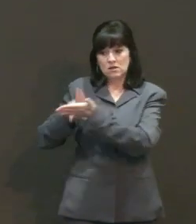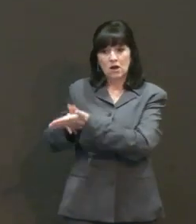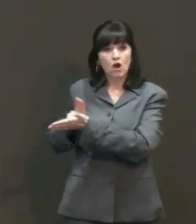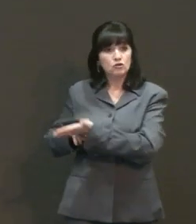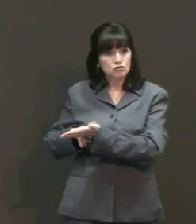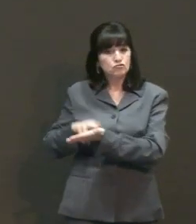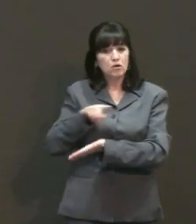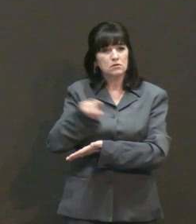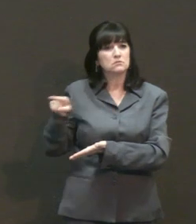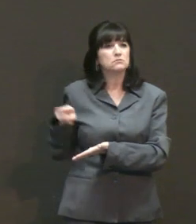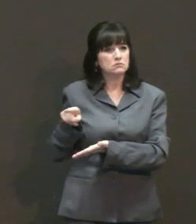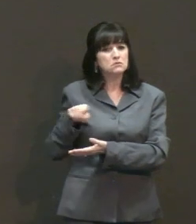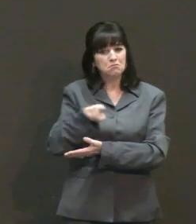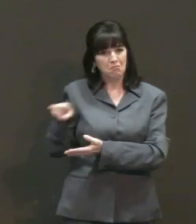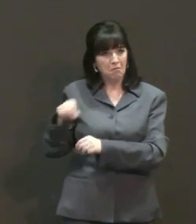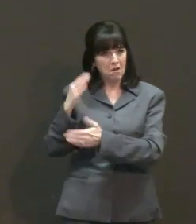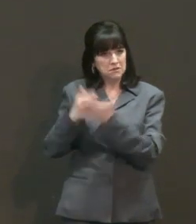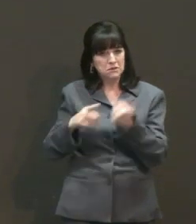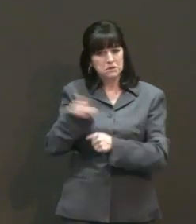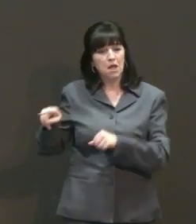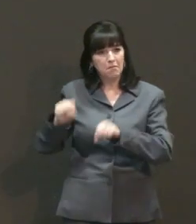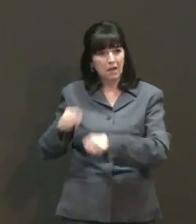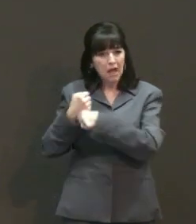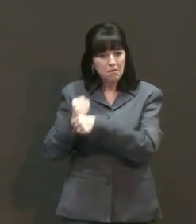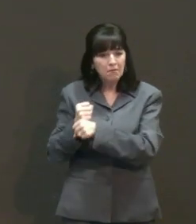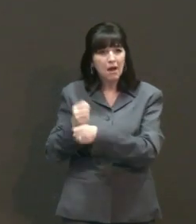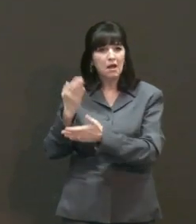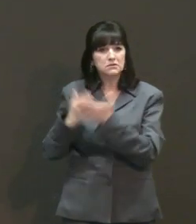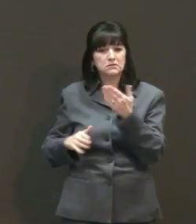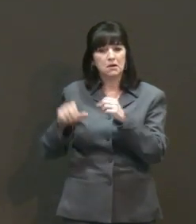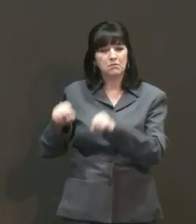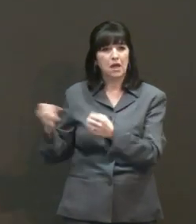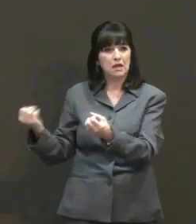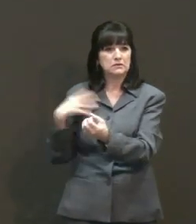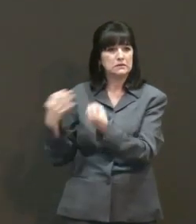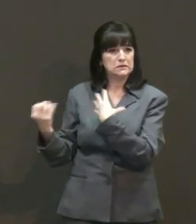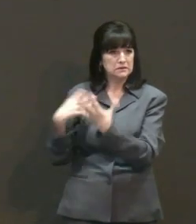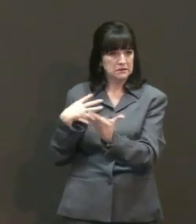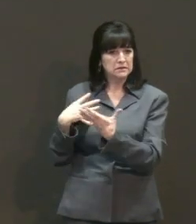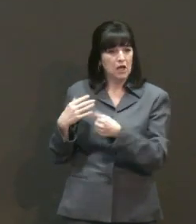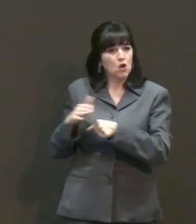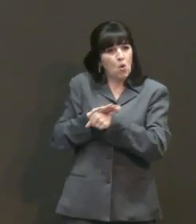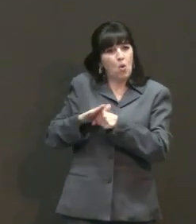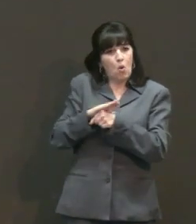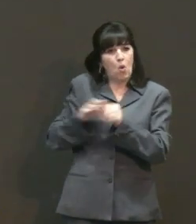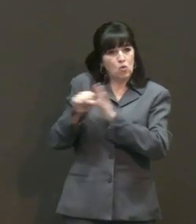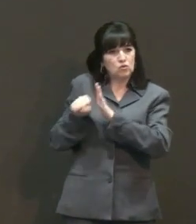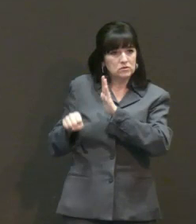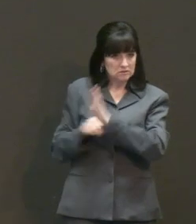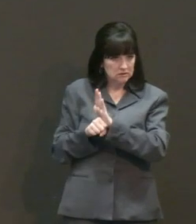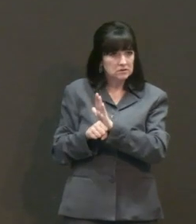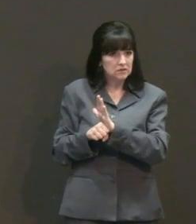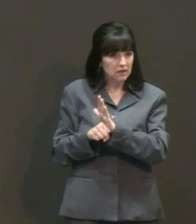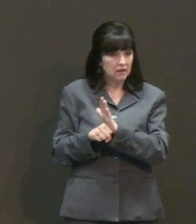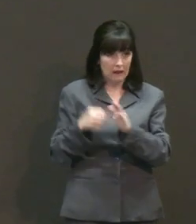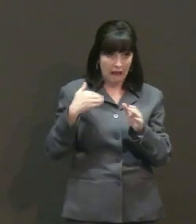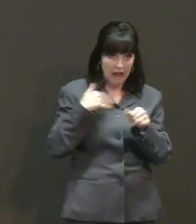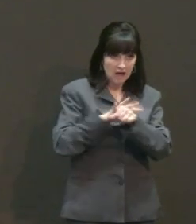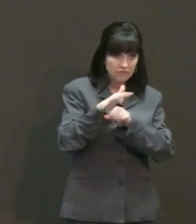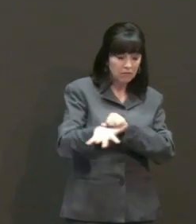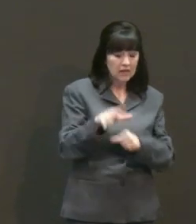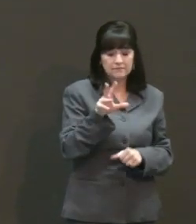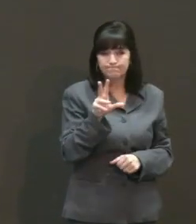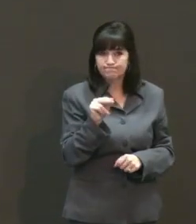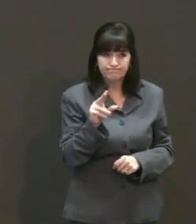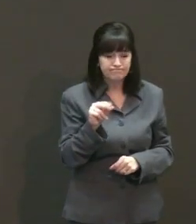get some more. So do we have everything we need? No. There's some items that we have less than probably a 5 to 7 day supply of in the